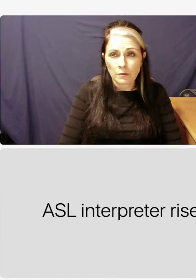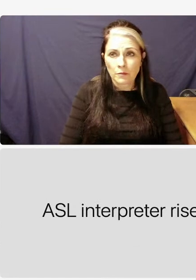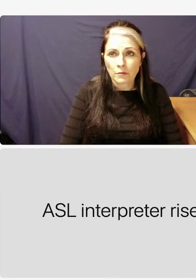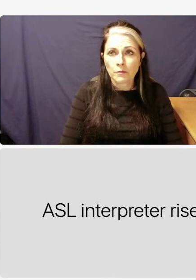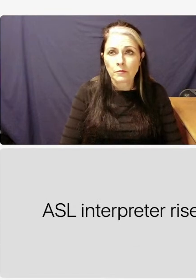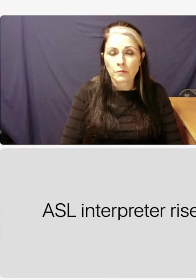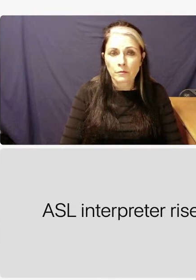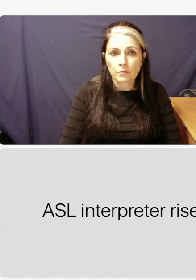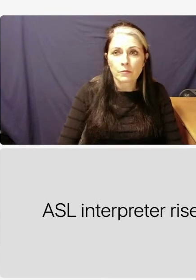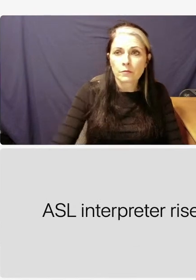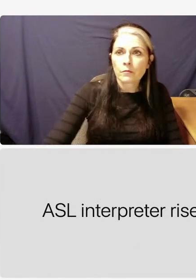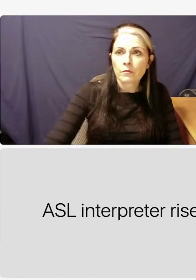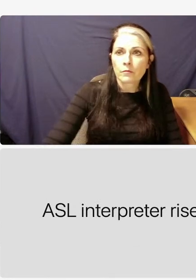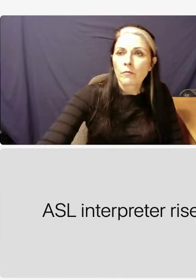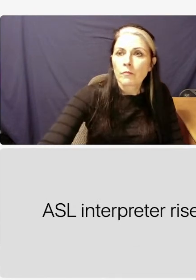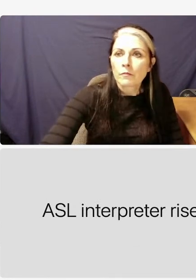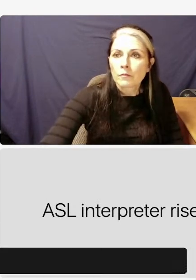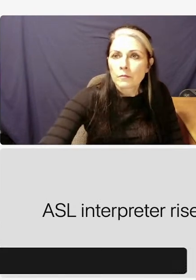okay